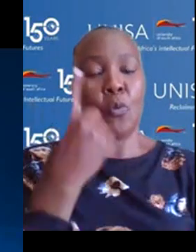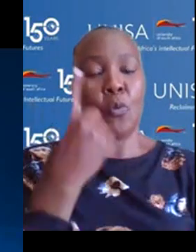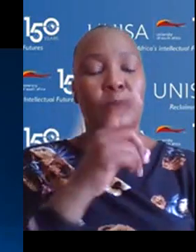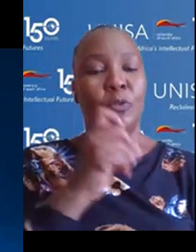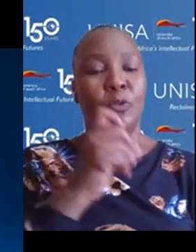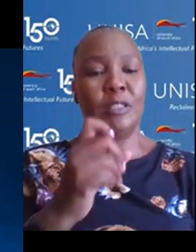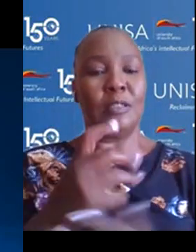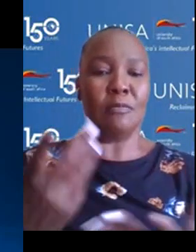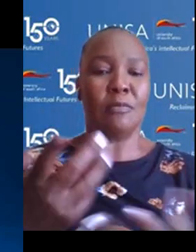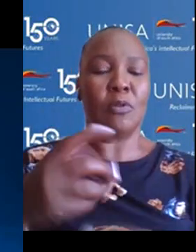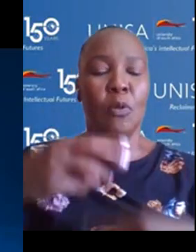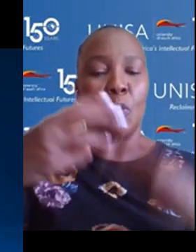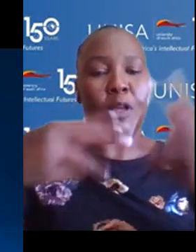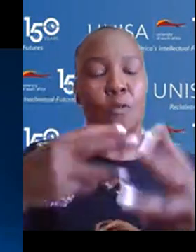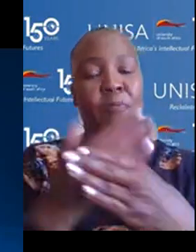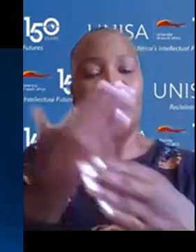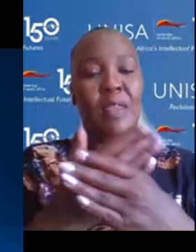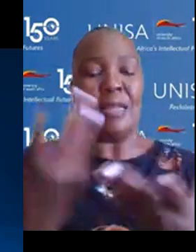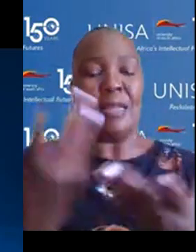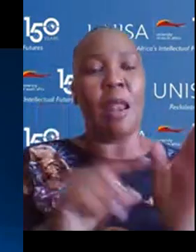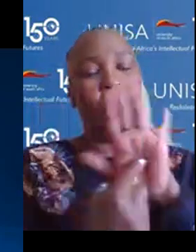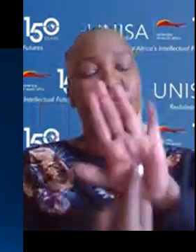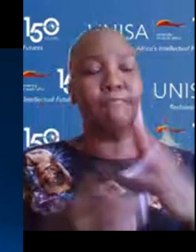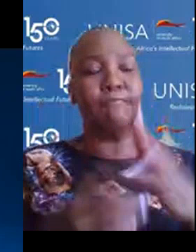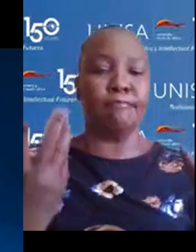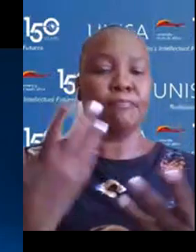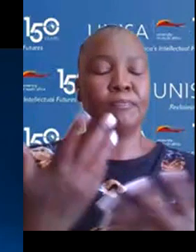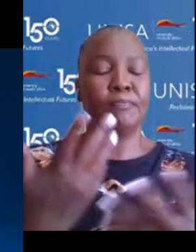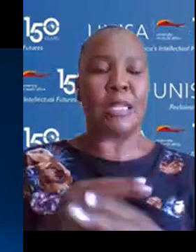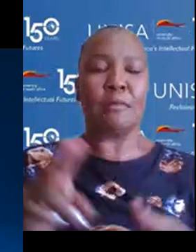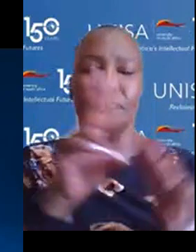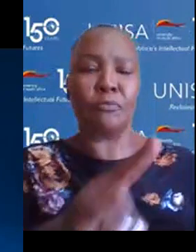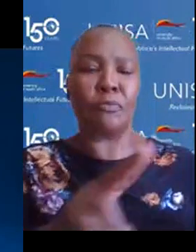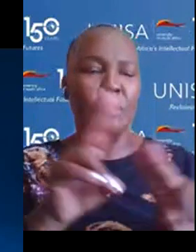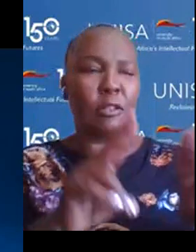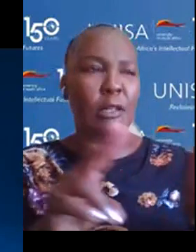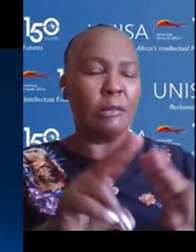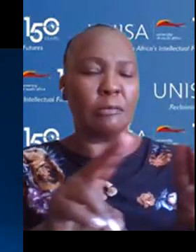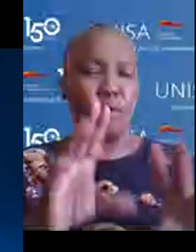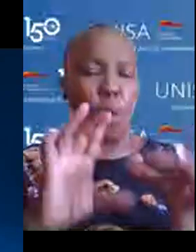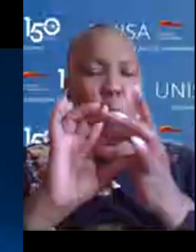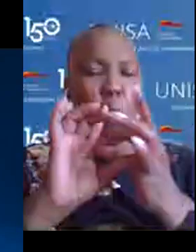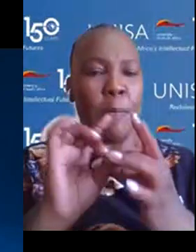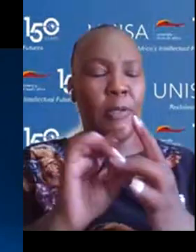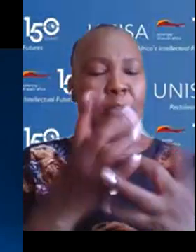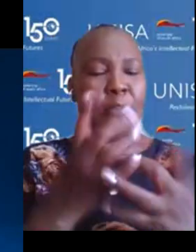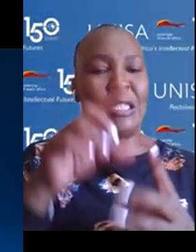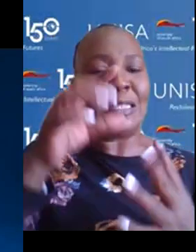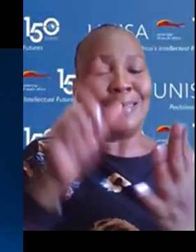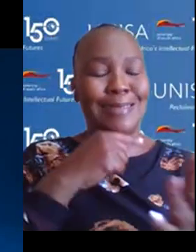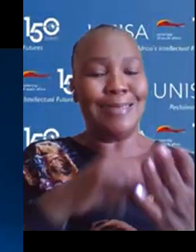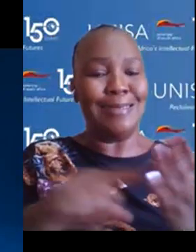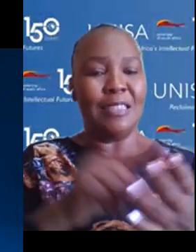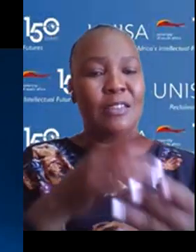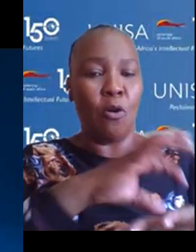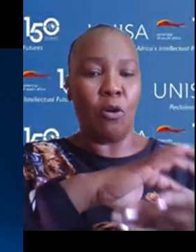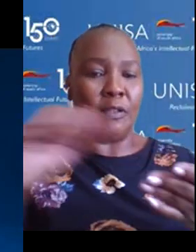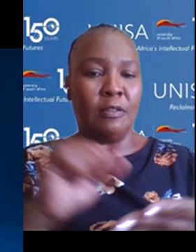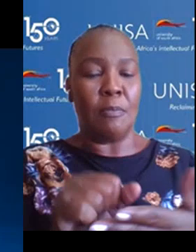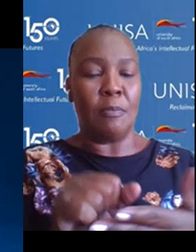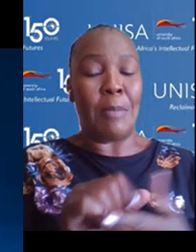when you're working with files. For example, instead of navigating to the File Manager home menu to delete a file, you can right-click